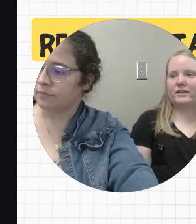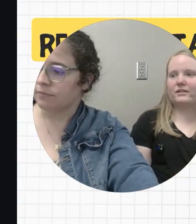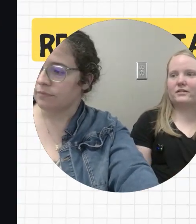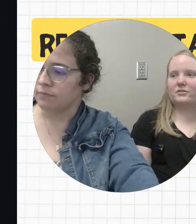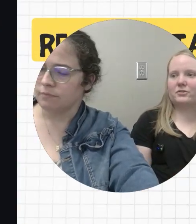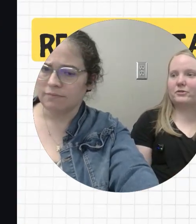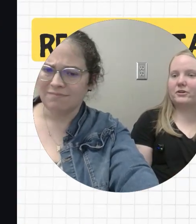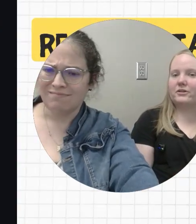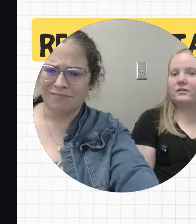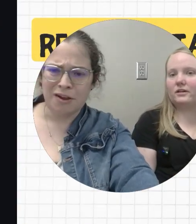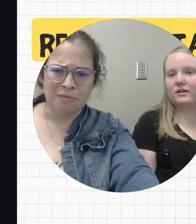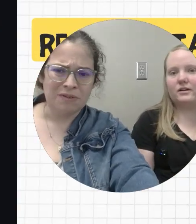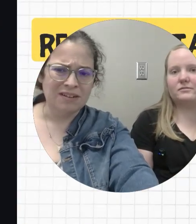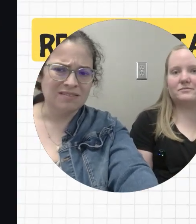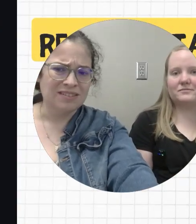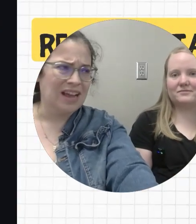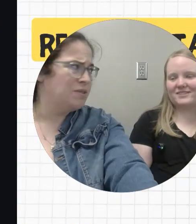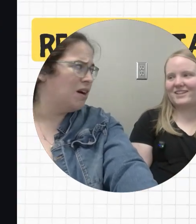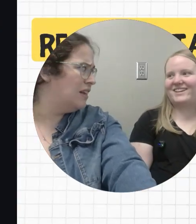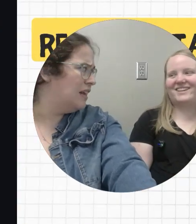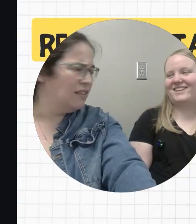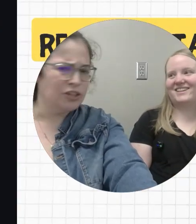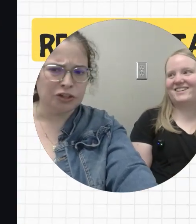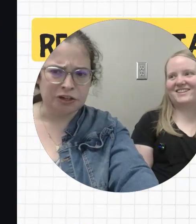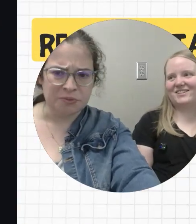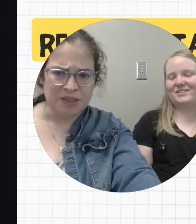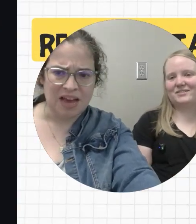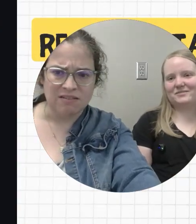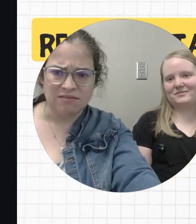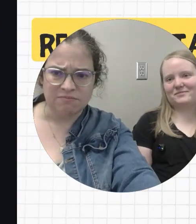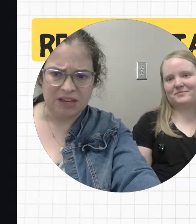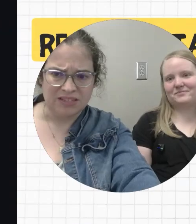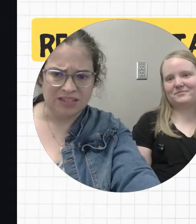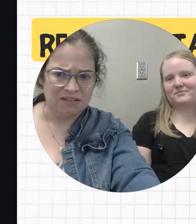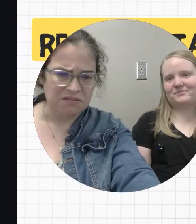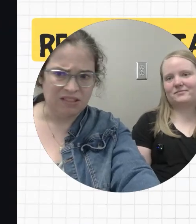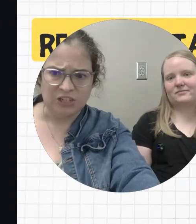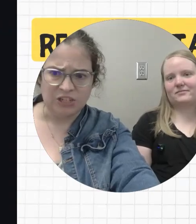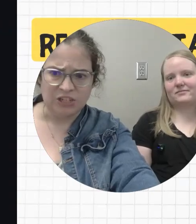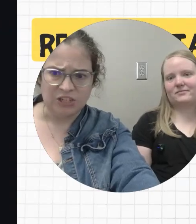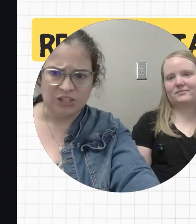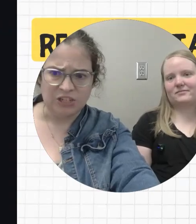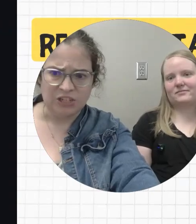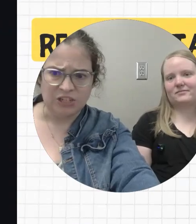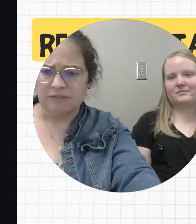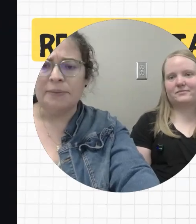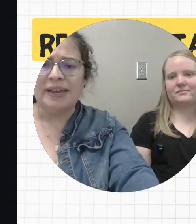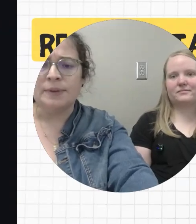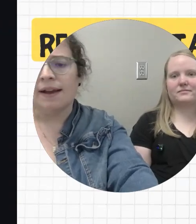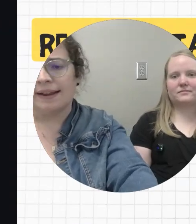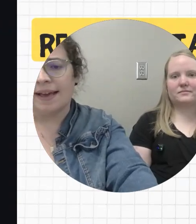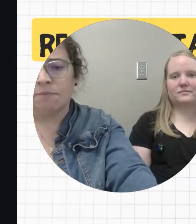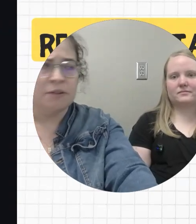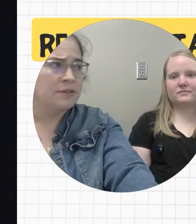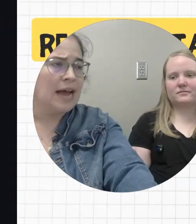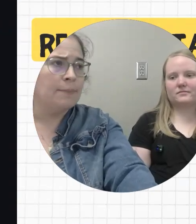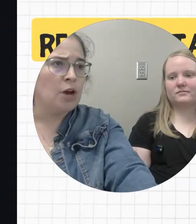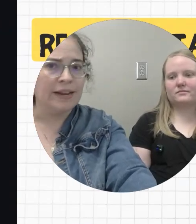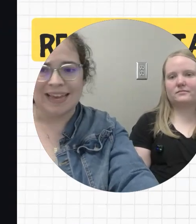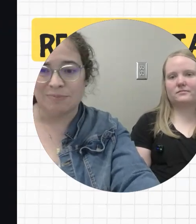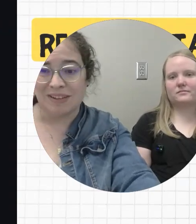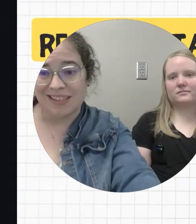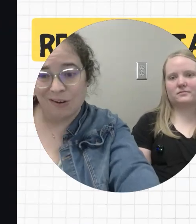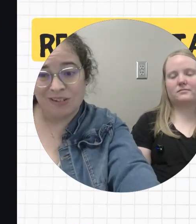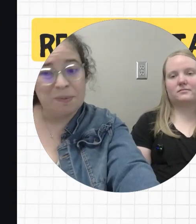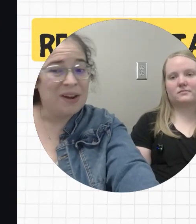to know ASL before they get an interpreter. No, we don't stop talking to English learners because they don't know English. Yeah. Right? We keep talking to